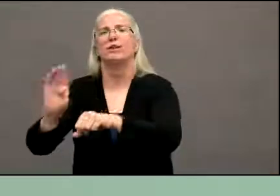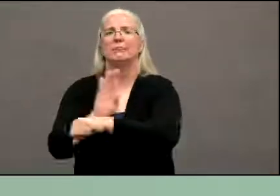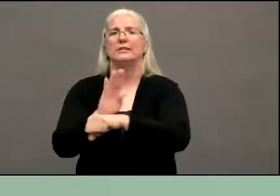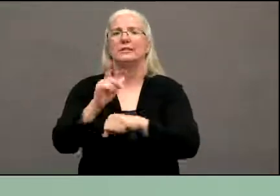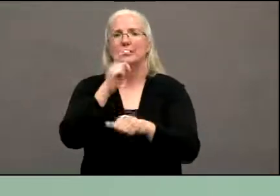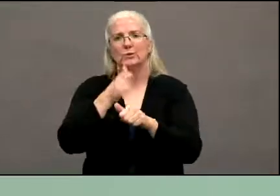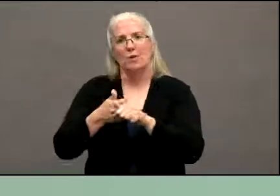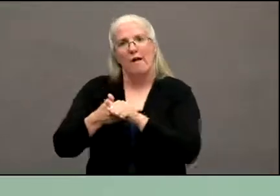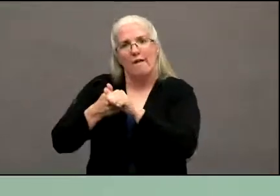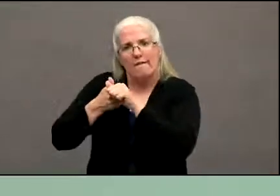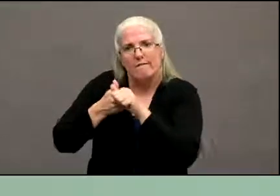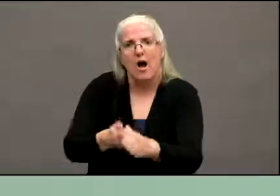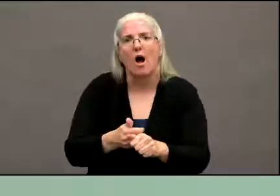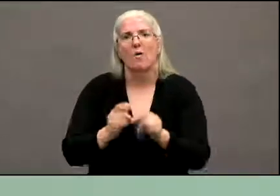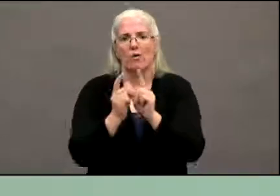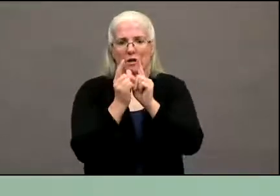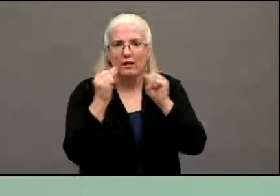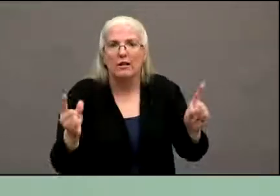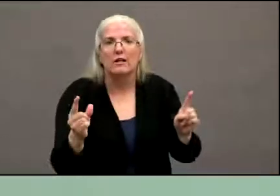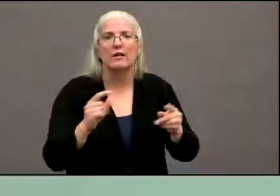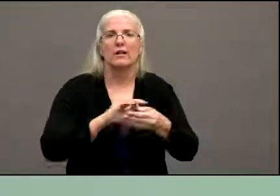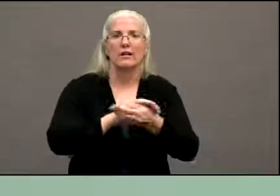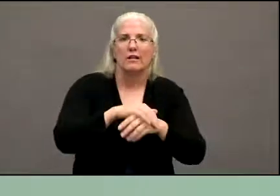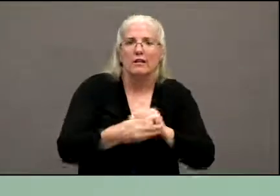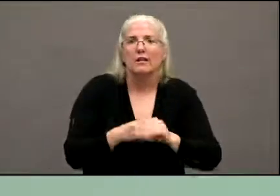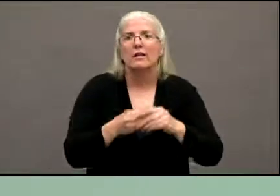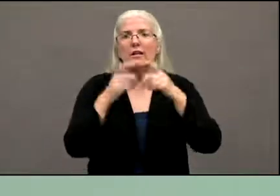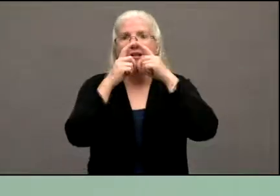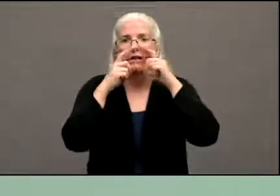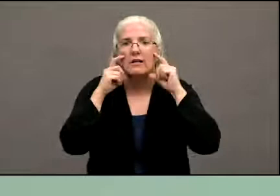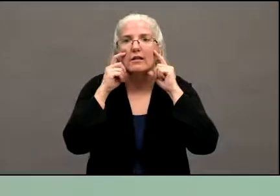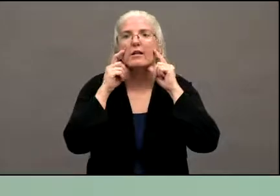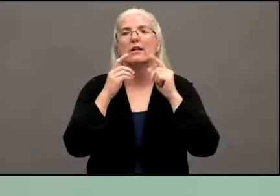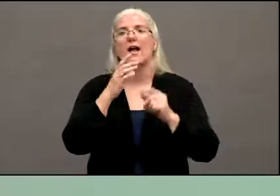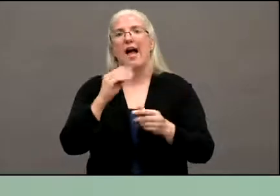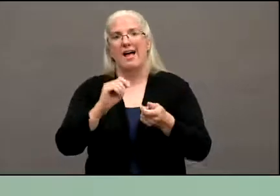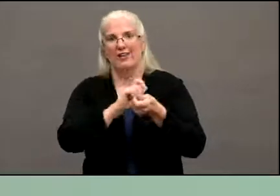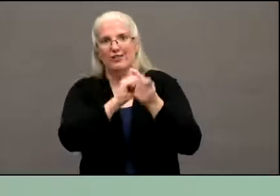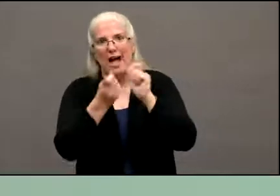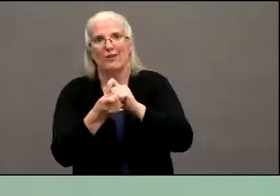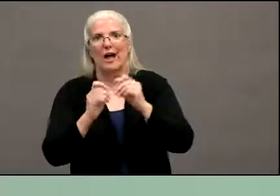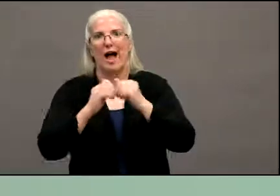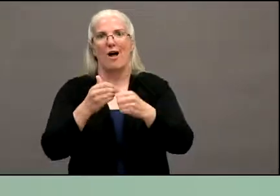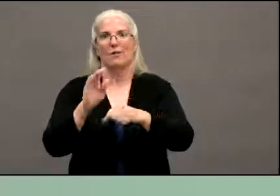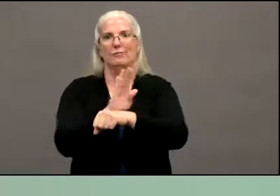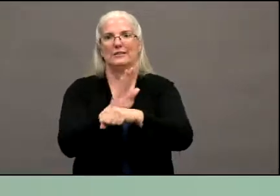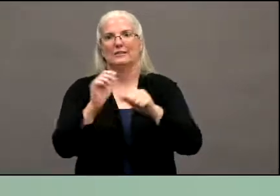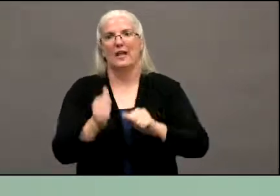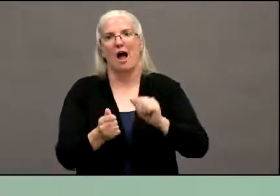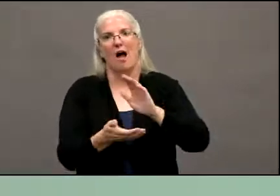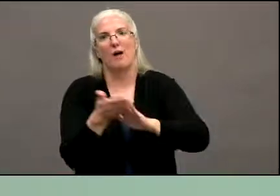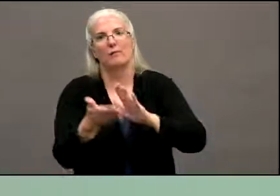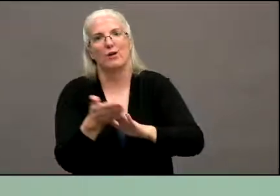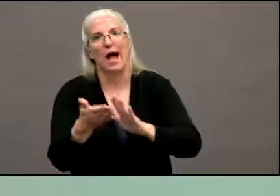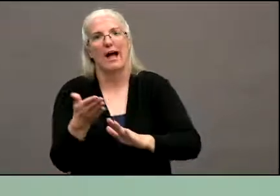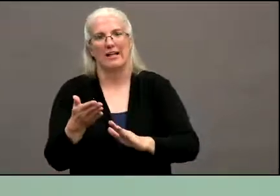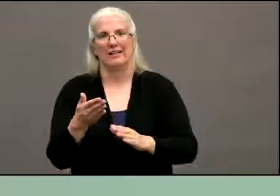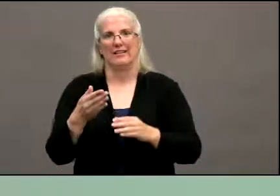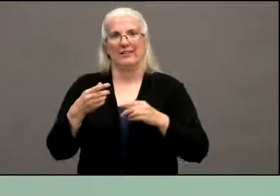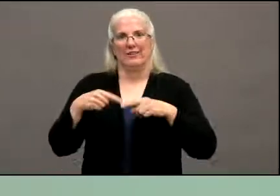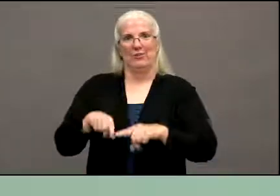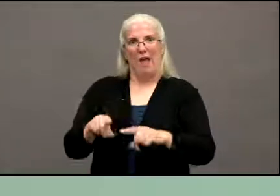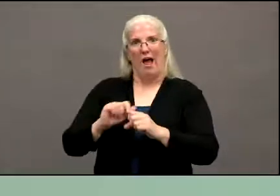protocol, changing their business operations, changing their models. We've been working with a lot of restaurant owners,